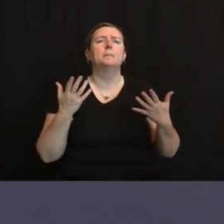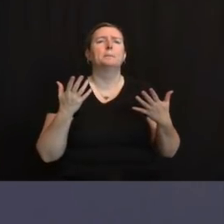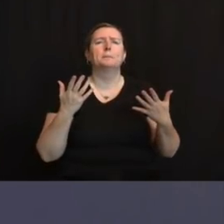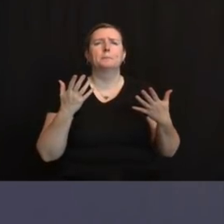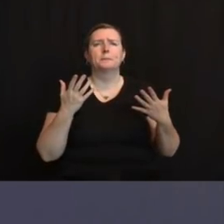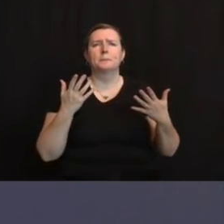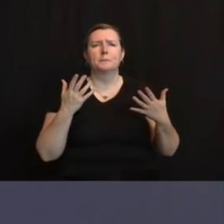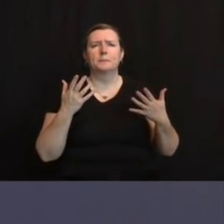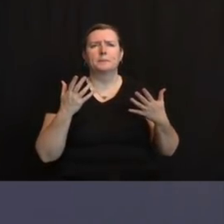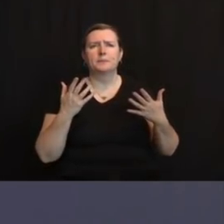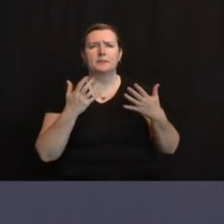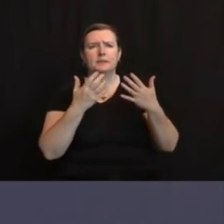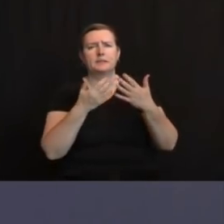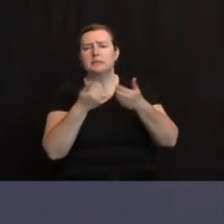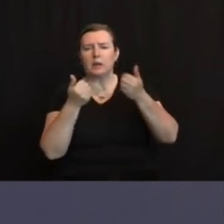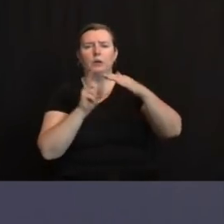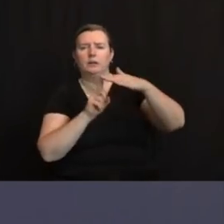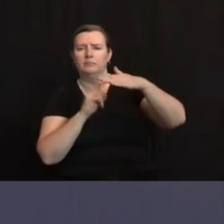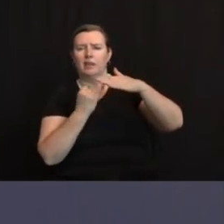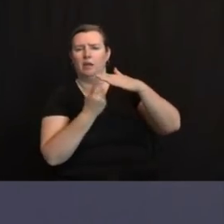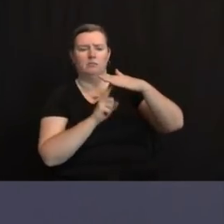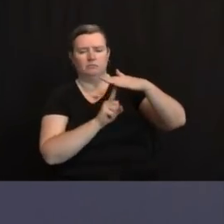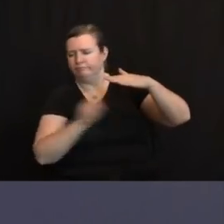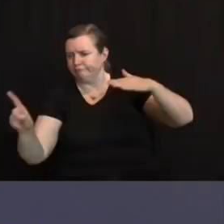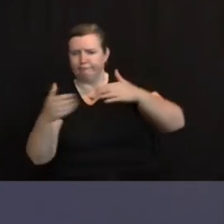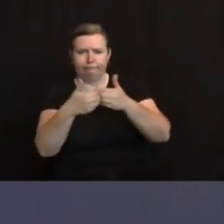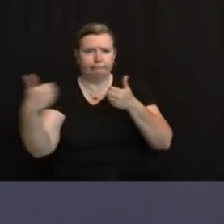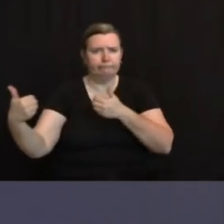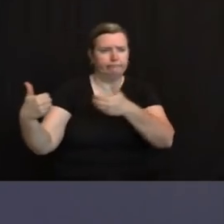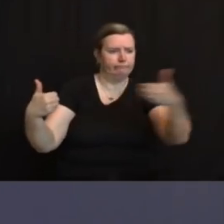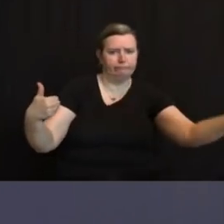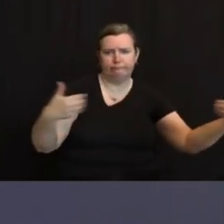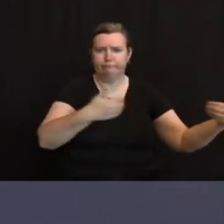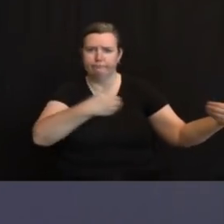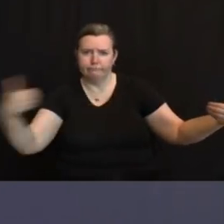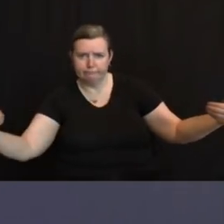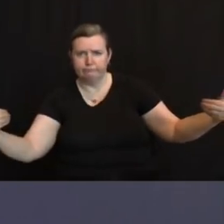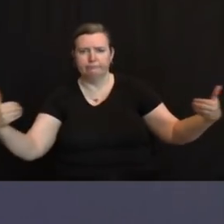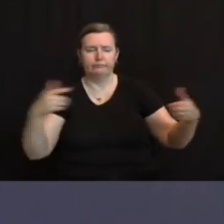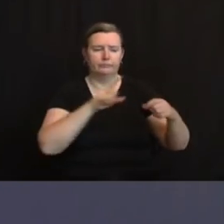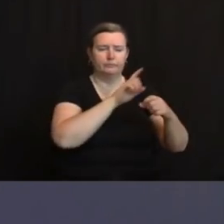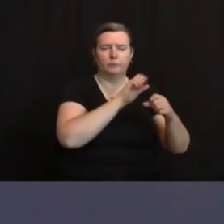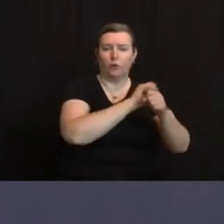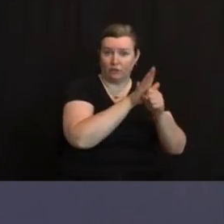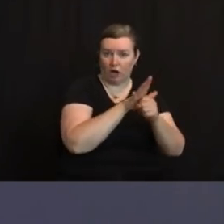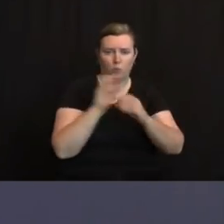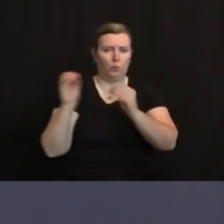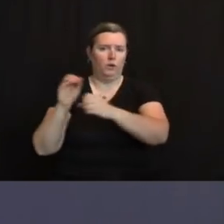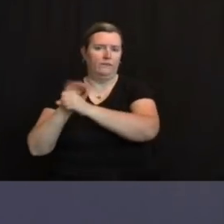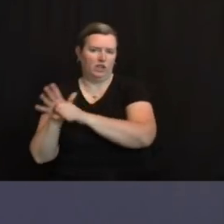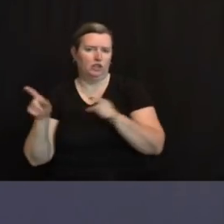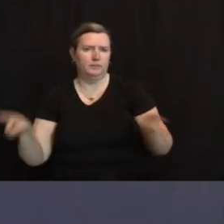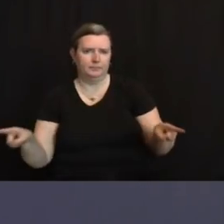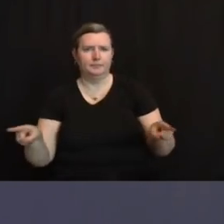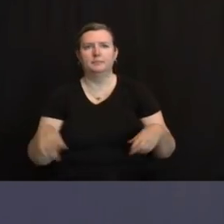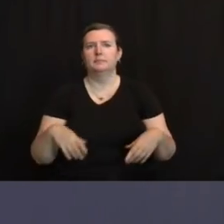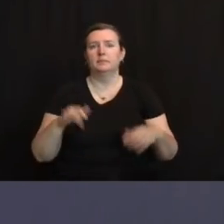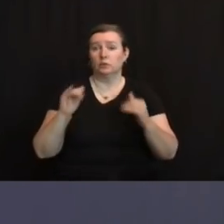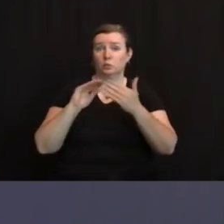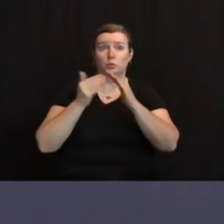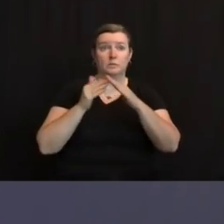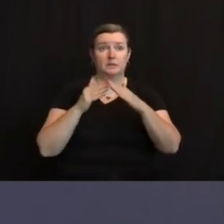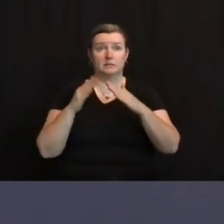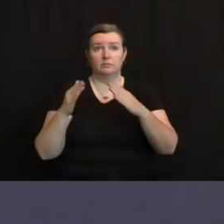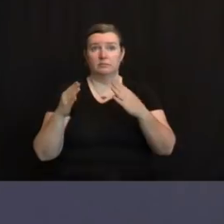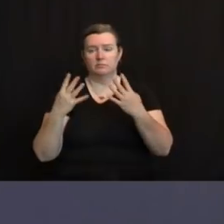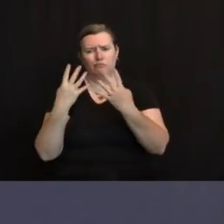test results. So it has not been like a lot of other vulnerable communities. It's not been an easy one to